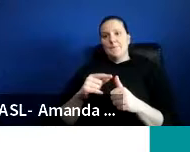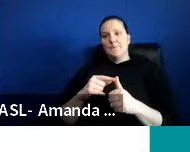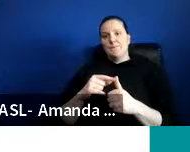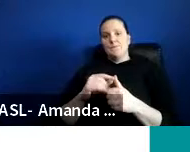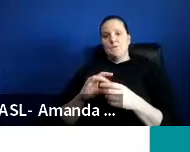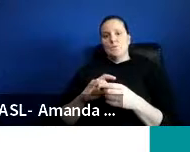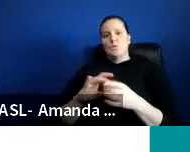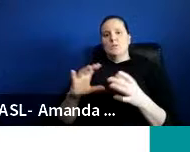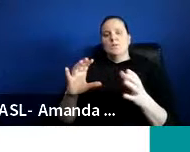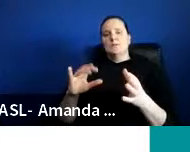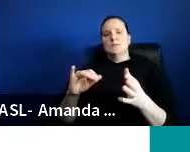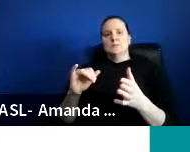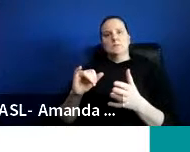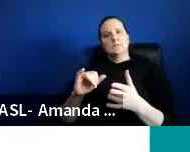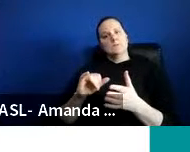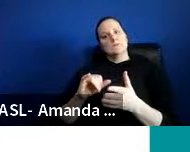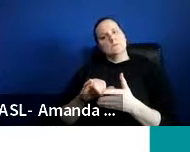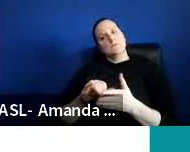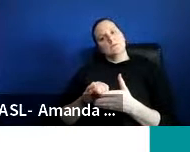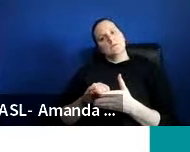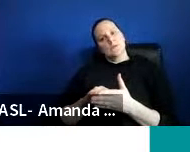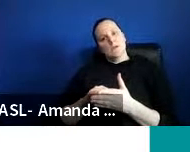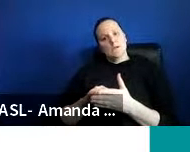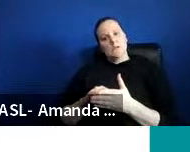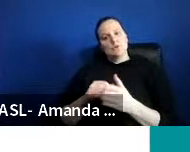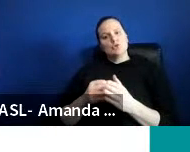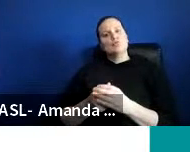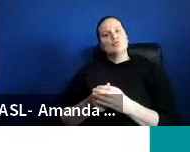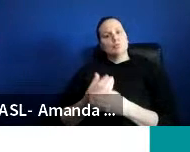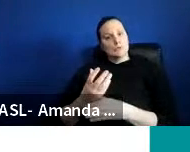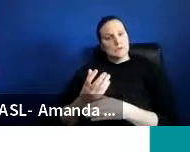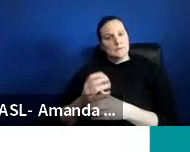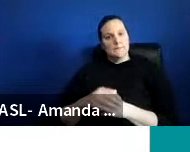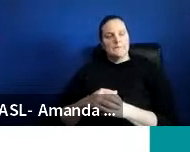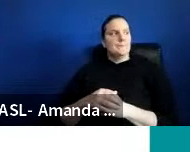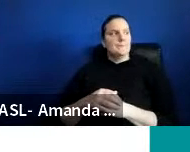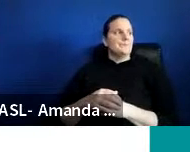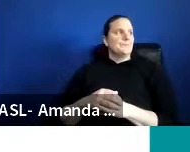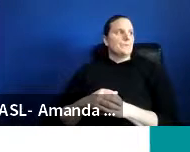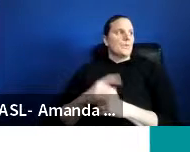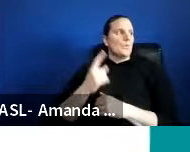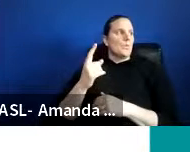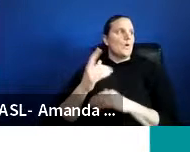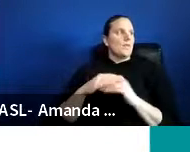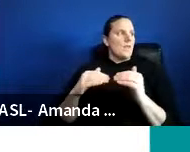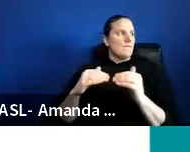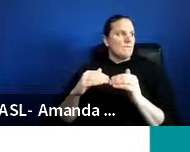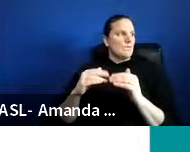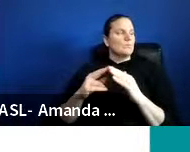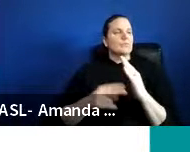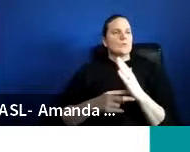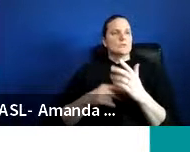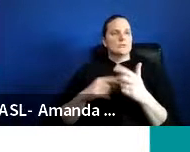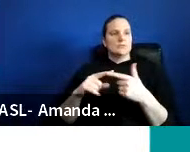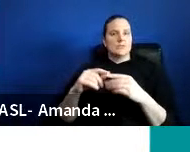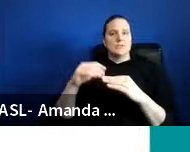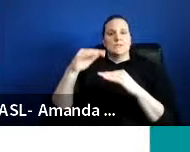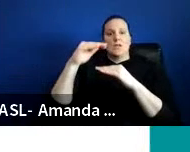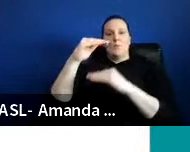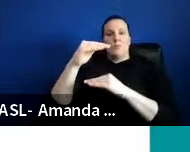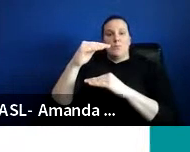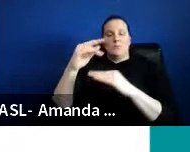releasing that this spring. And that is the single level bridge, the double level bridge, and the movable